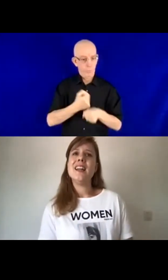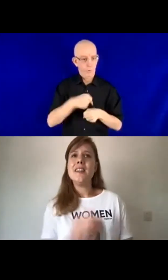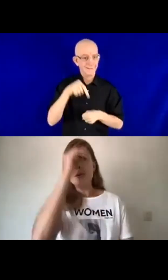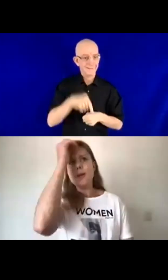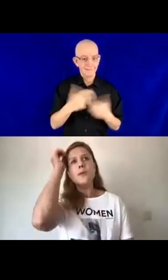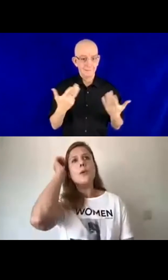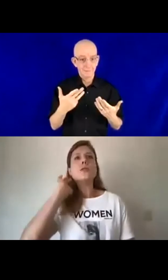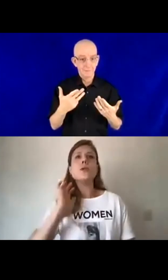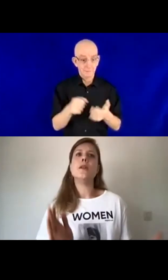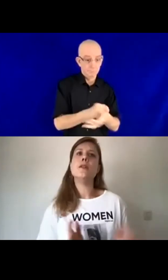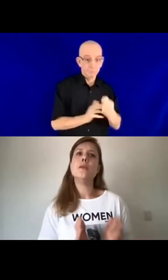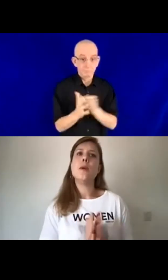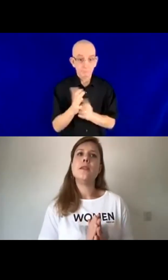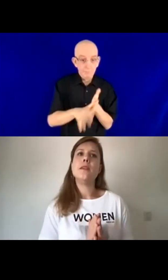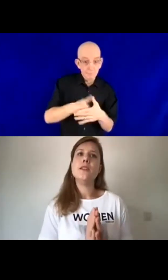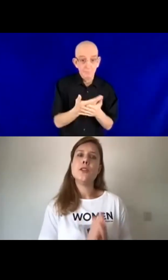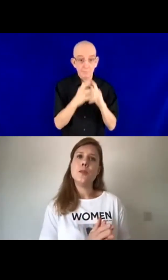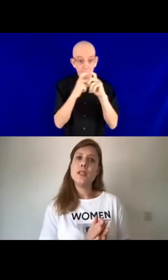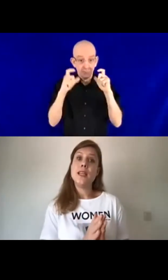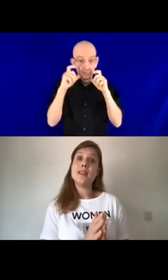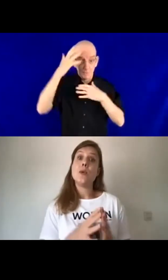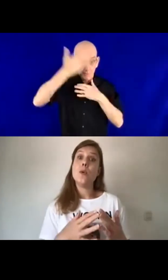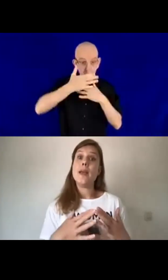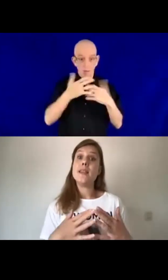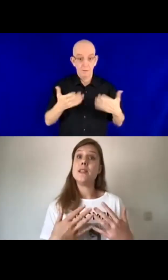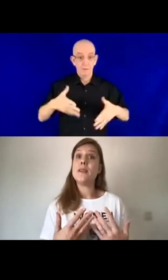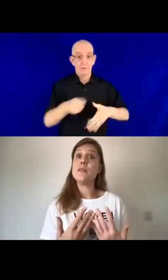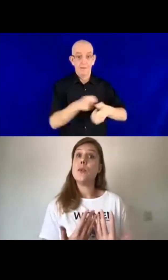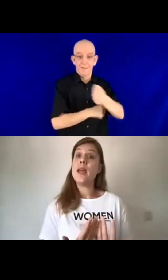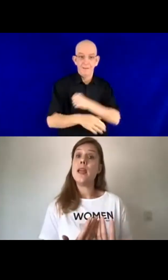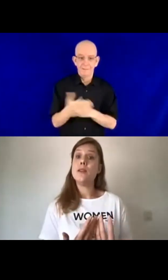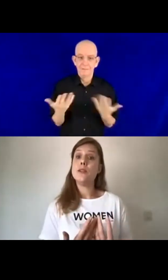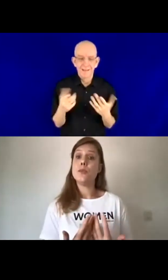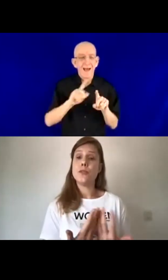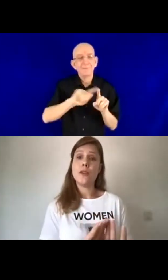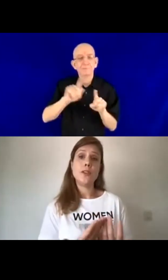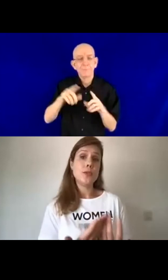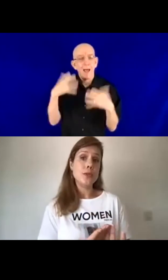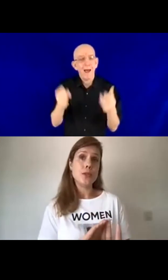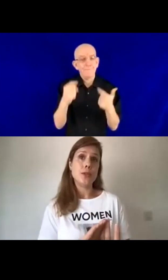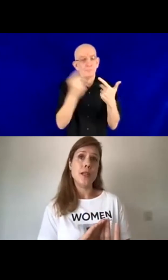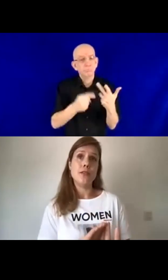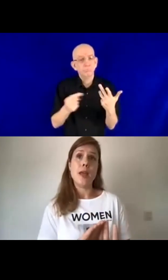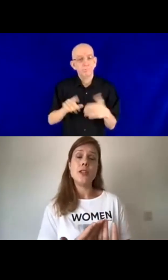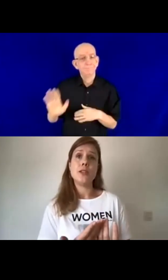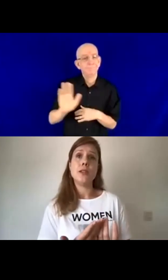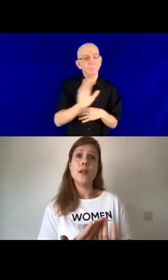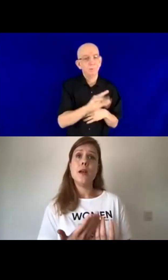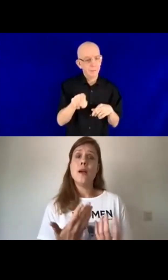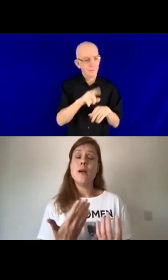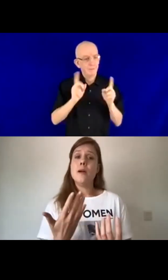And I think we could also wonder whether interpreting is always the best way to provide crucial